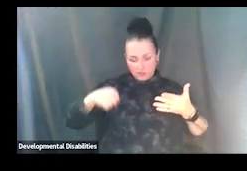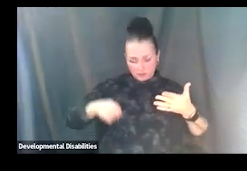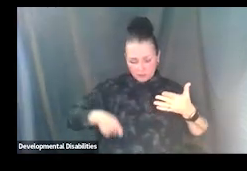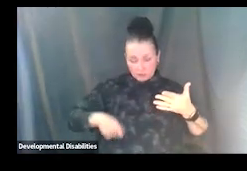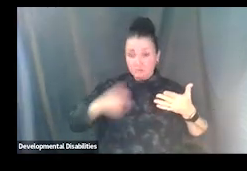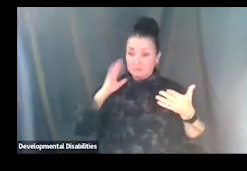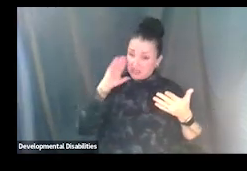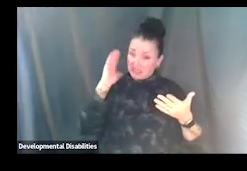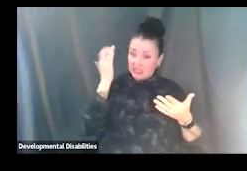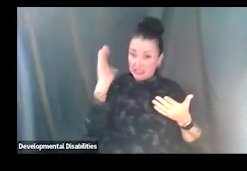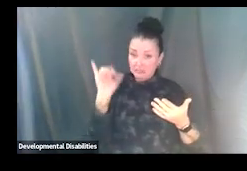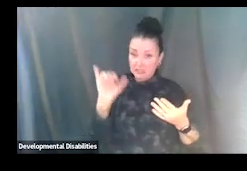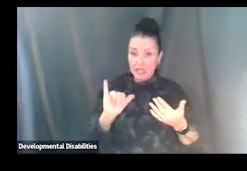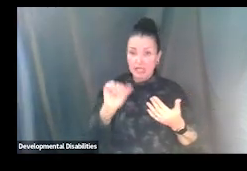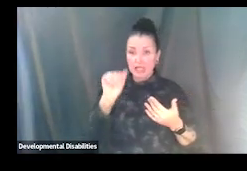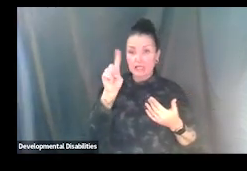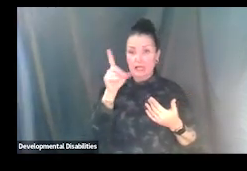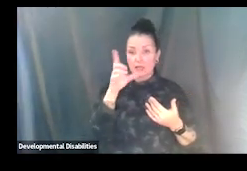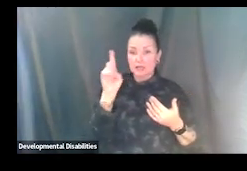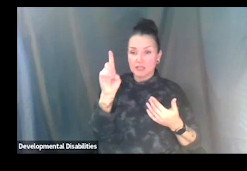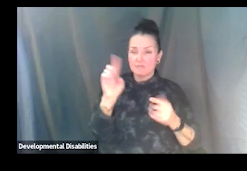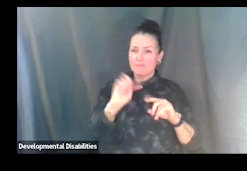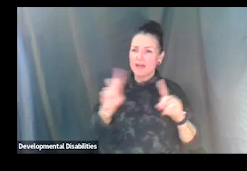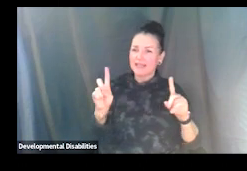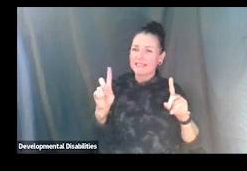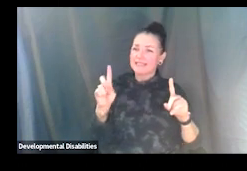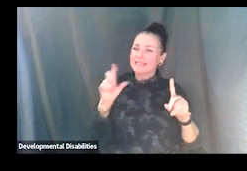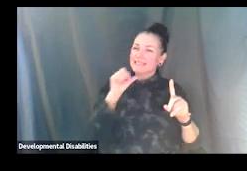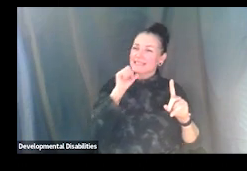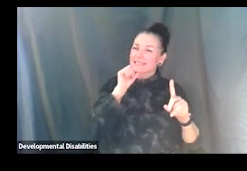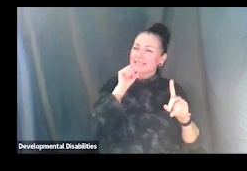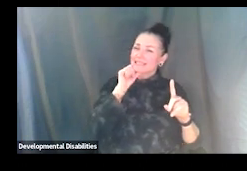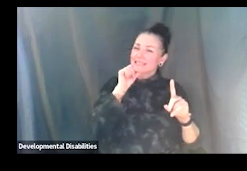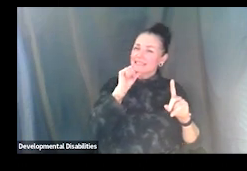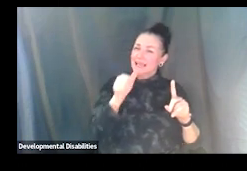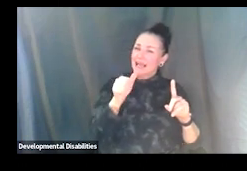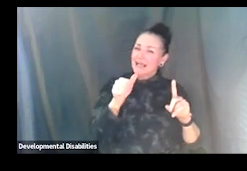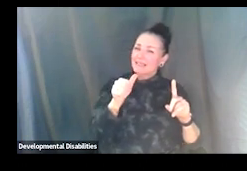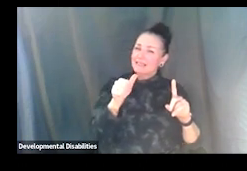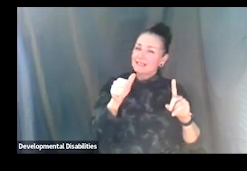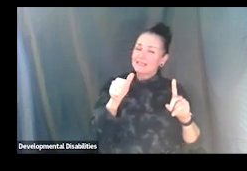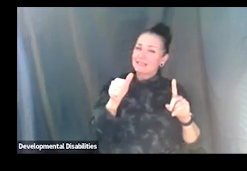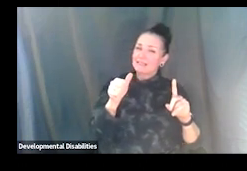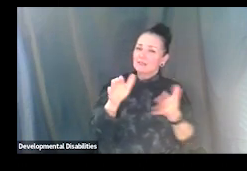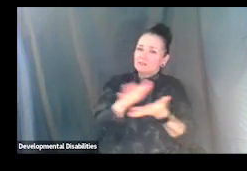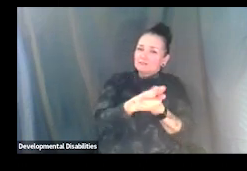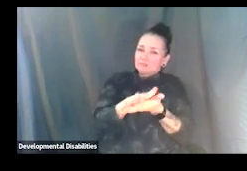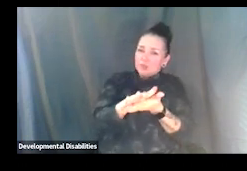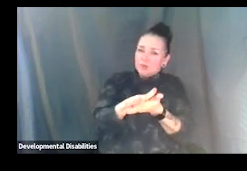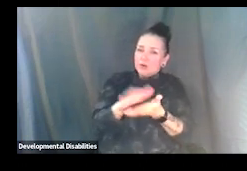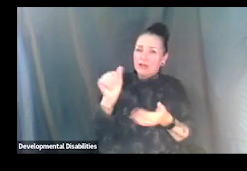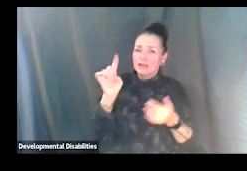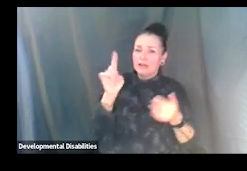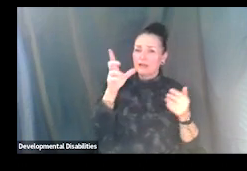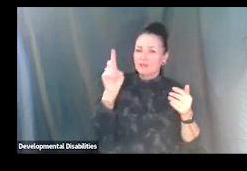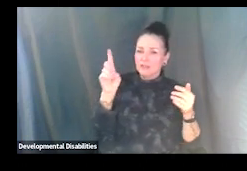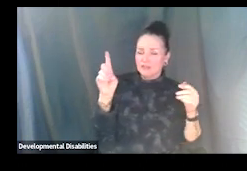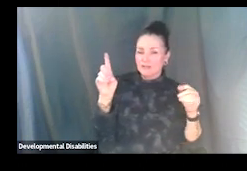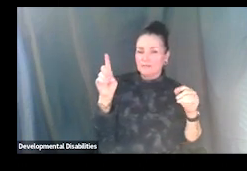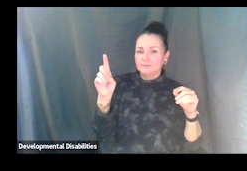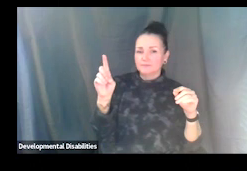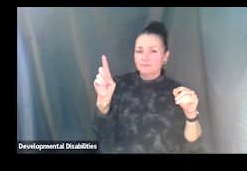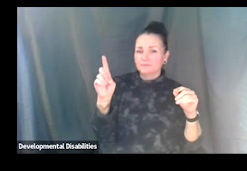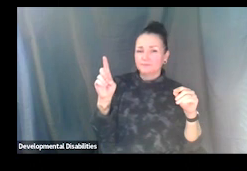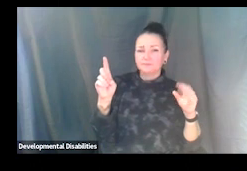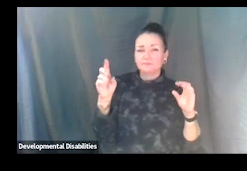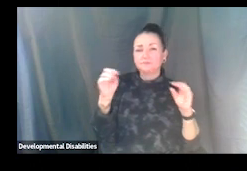the stereotypical case of ADHD is ADHD exists when you have a discrepancy between a person's developmental level and their